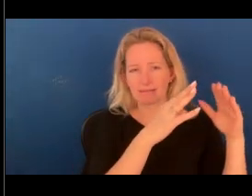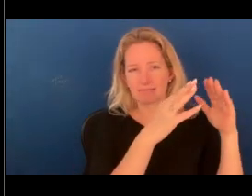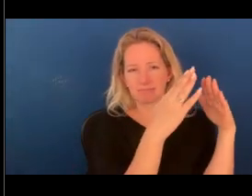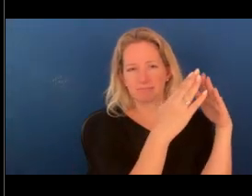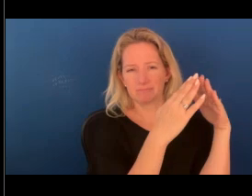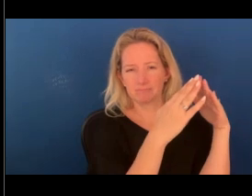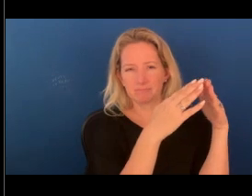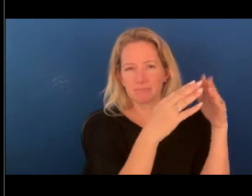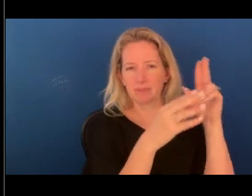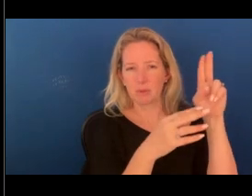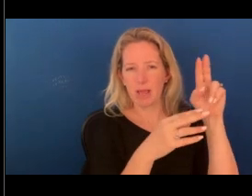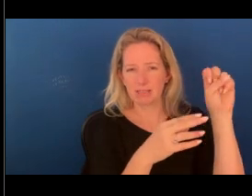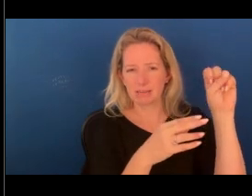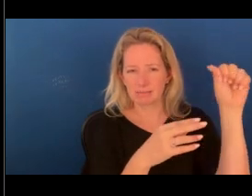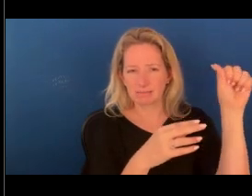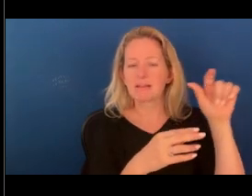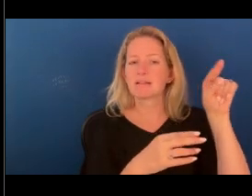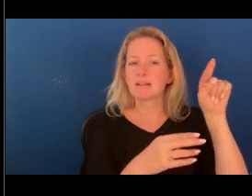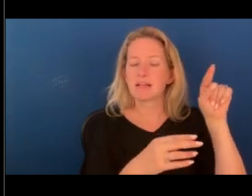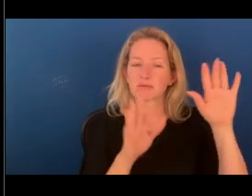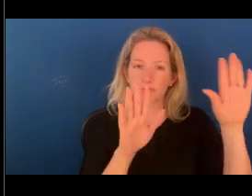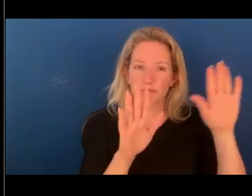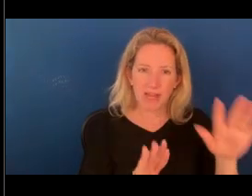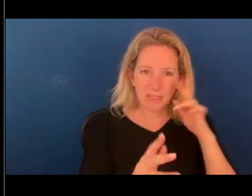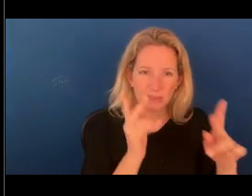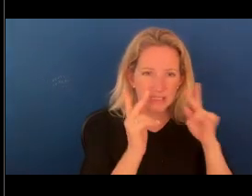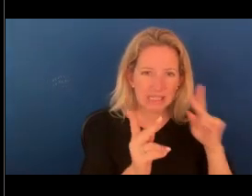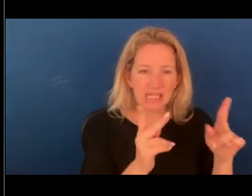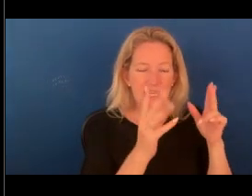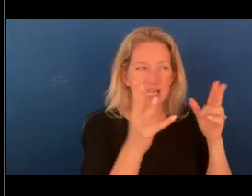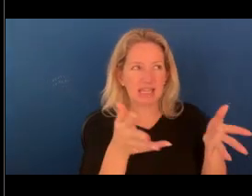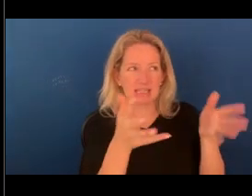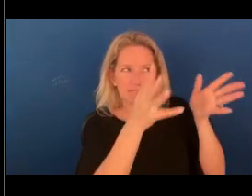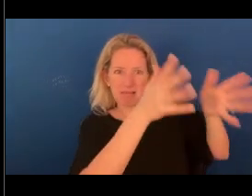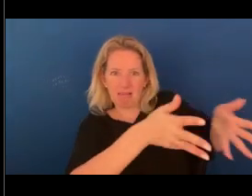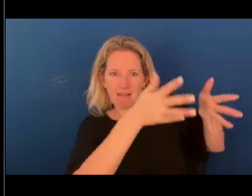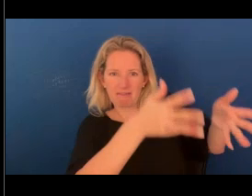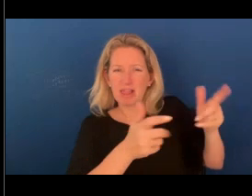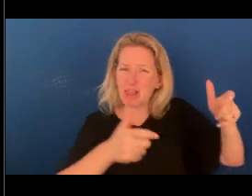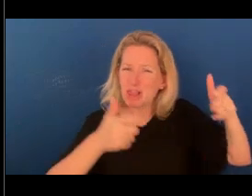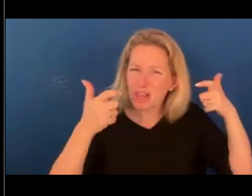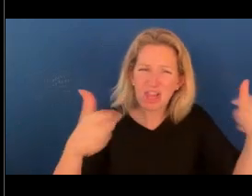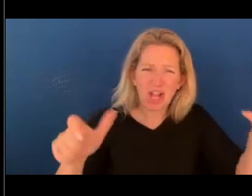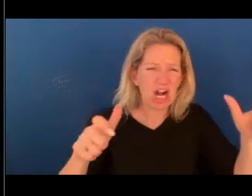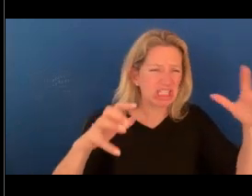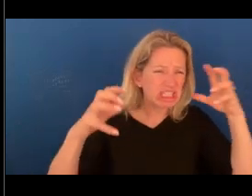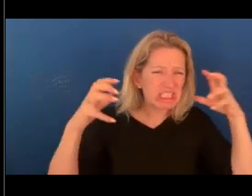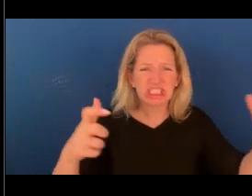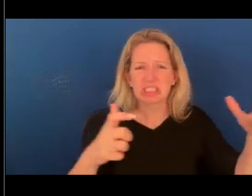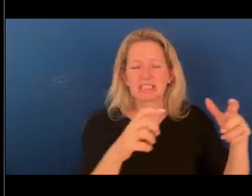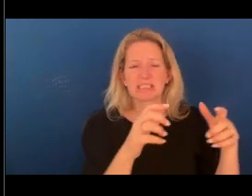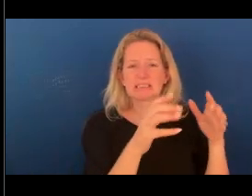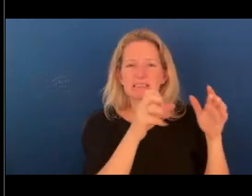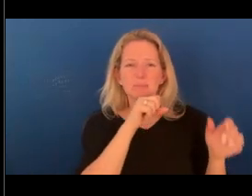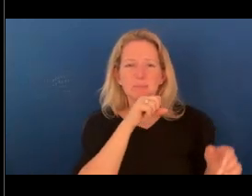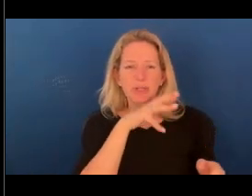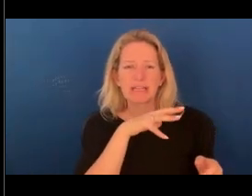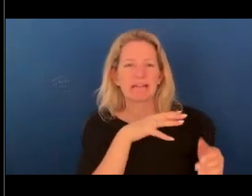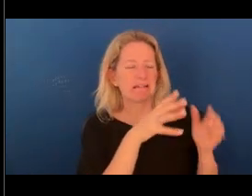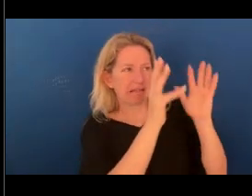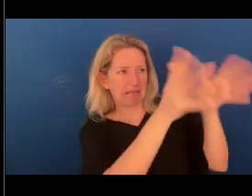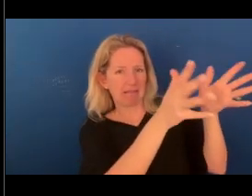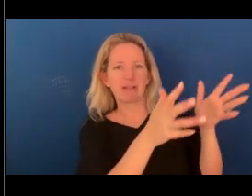States. And so it's great to see these items that would not otherwise be removed, the really large debris, and seeing the positive impact of having the resources